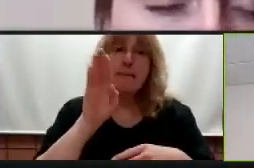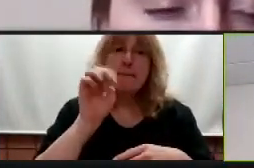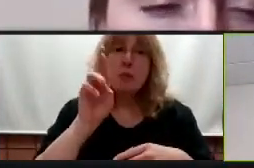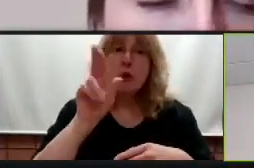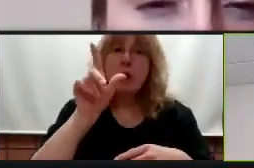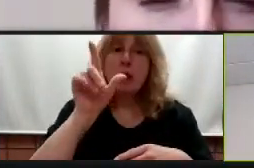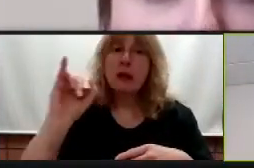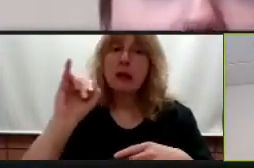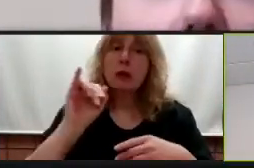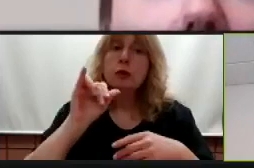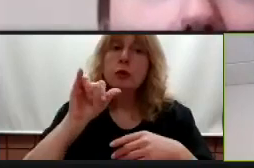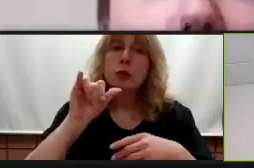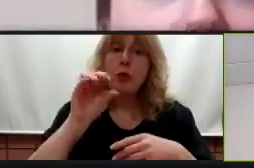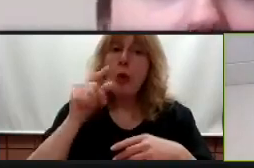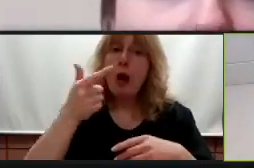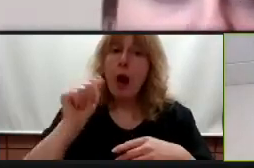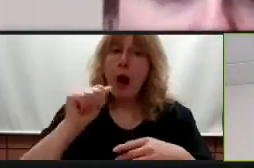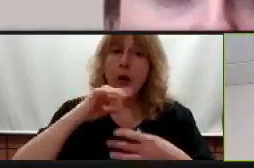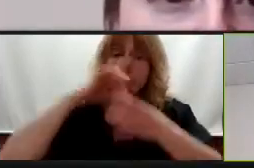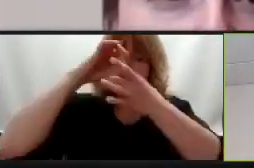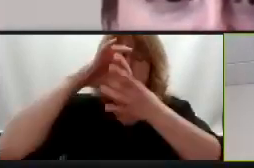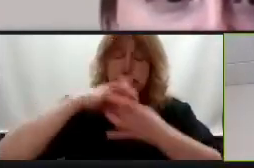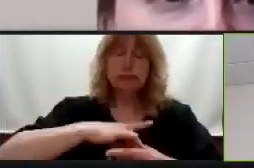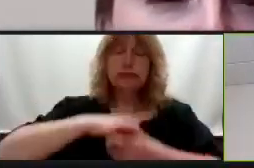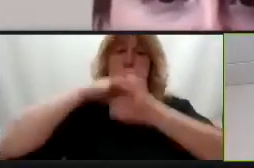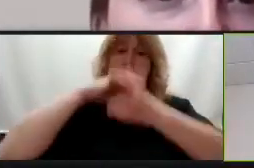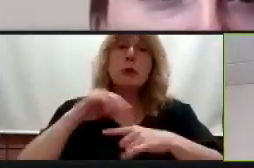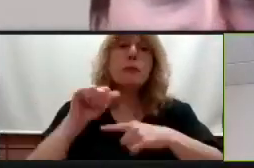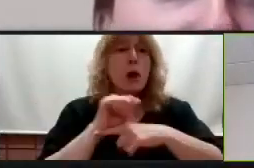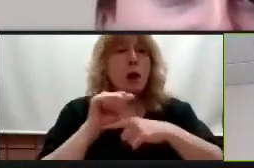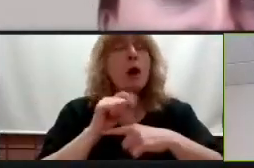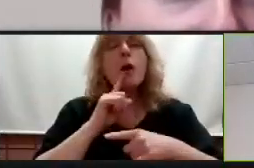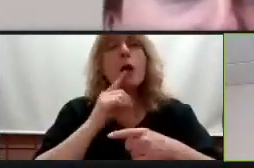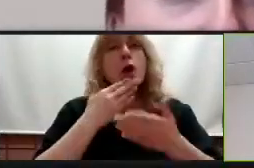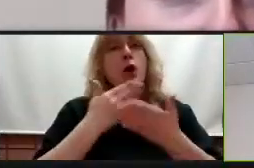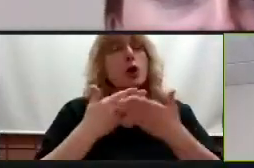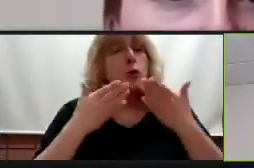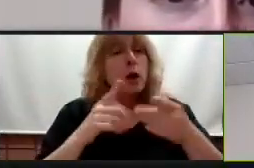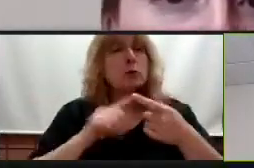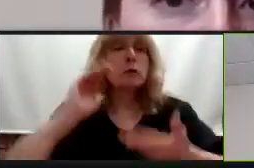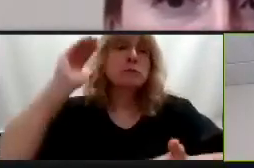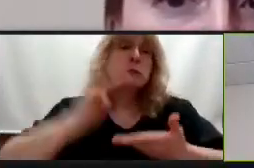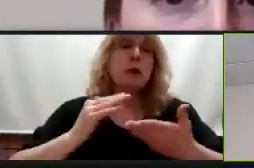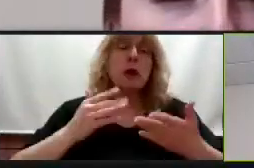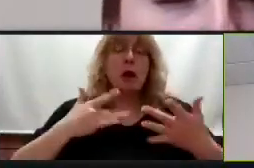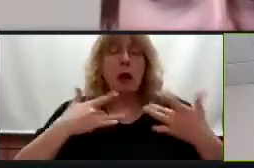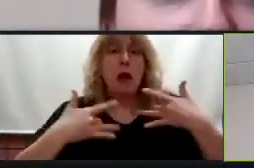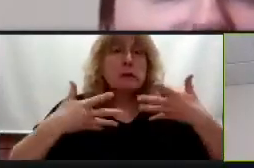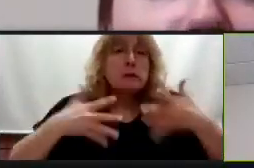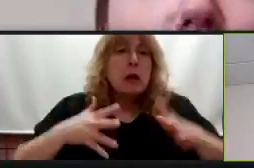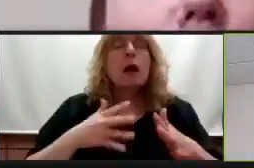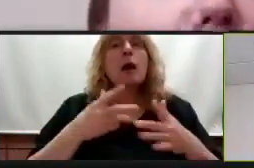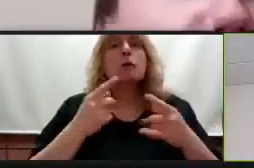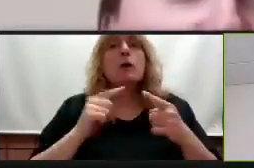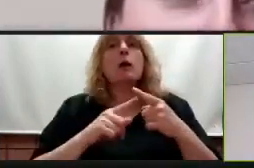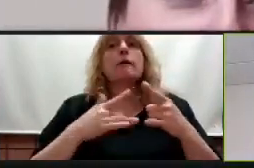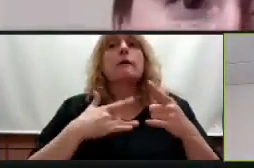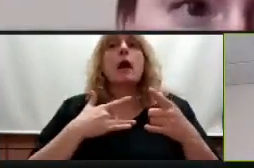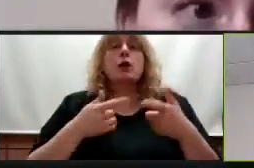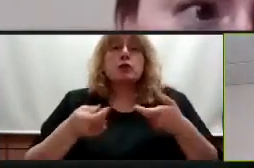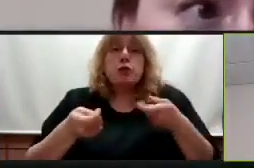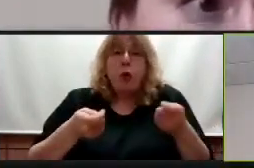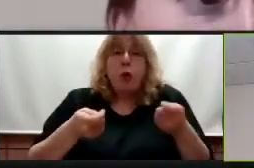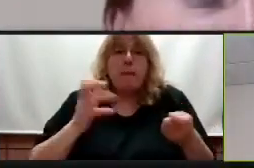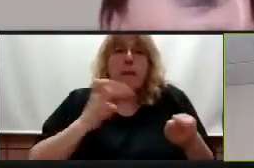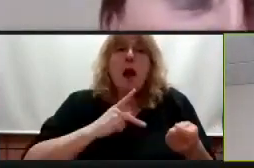together. And that's a really good way to reduce anxiety and again, to get a little bit of control back, because right now, we all feel like we're